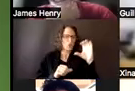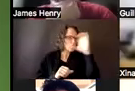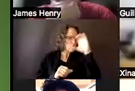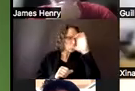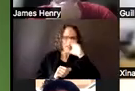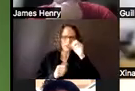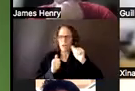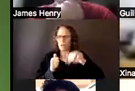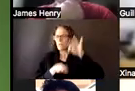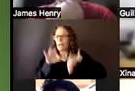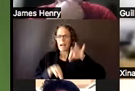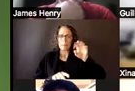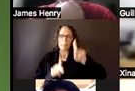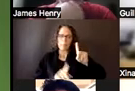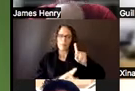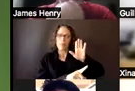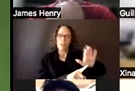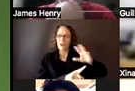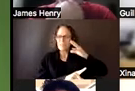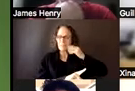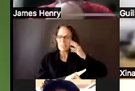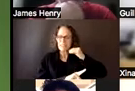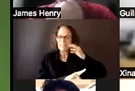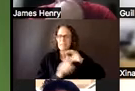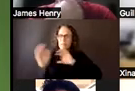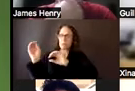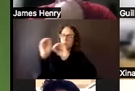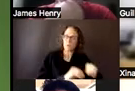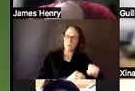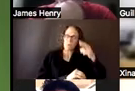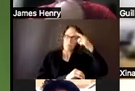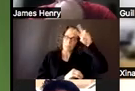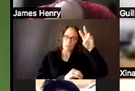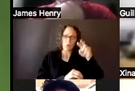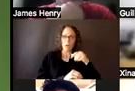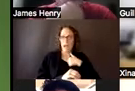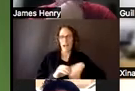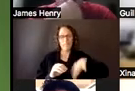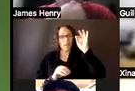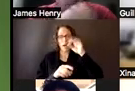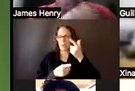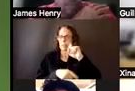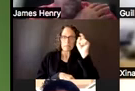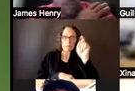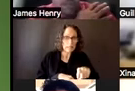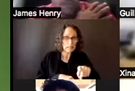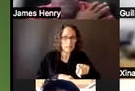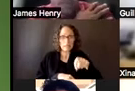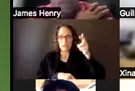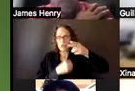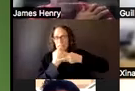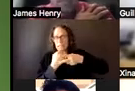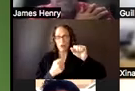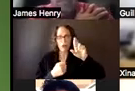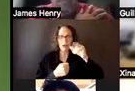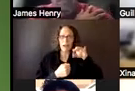of people who claim freedom in Mexico. In Texas archives, in Louisiana archives, all across the South.